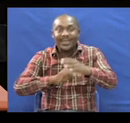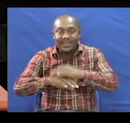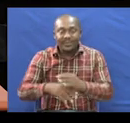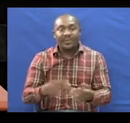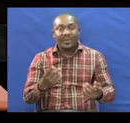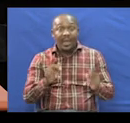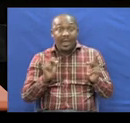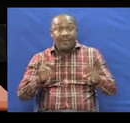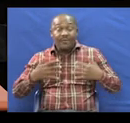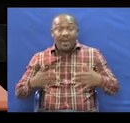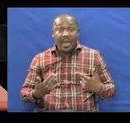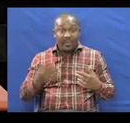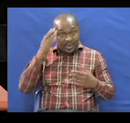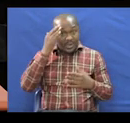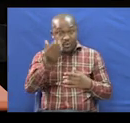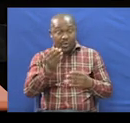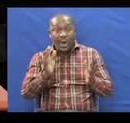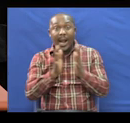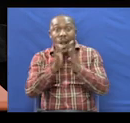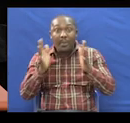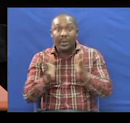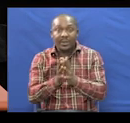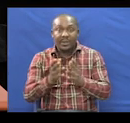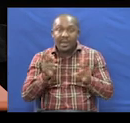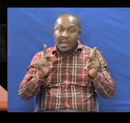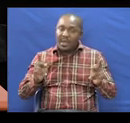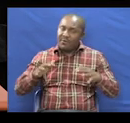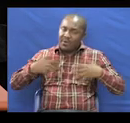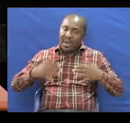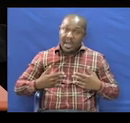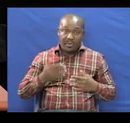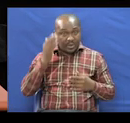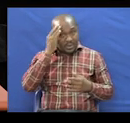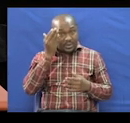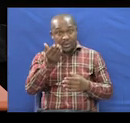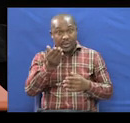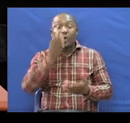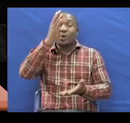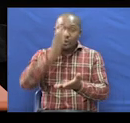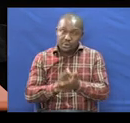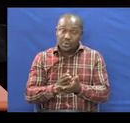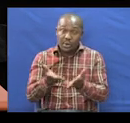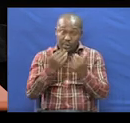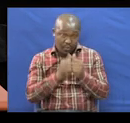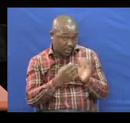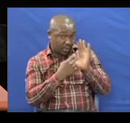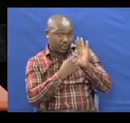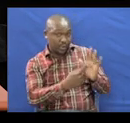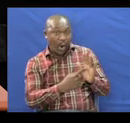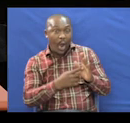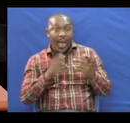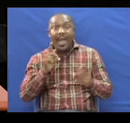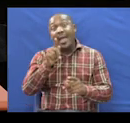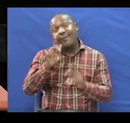know it, clap your hands. If you are happy and you know it, then you surely want to show it. If you are